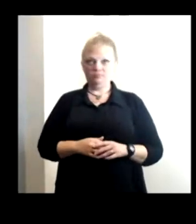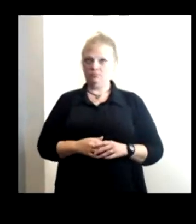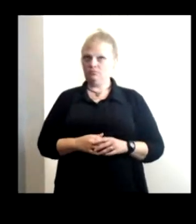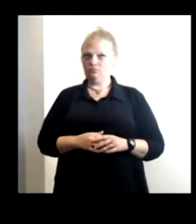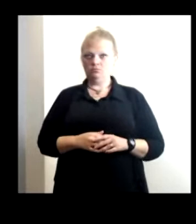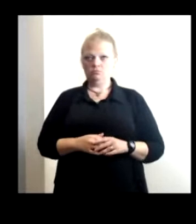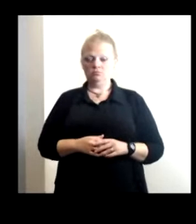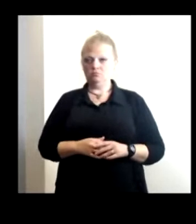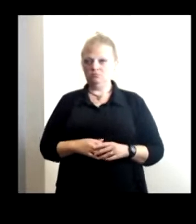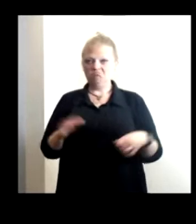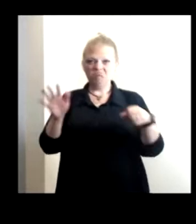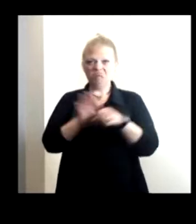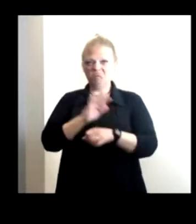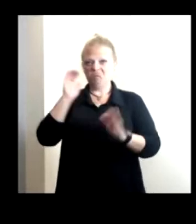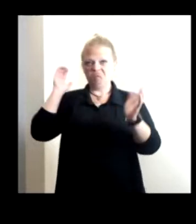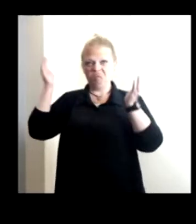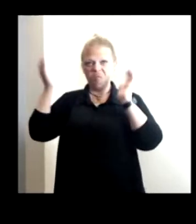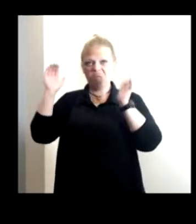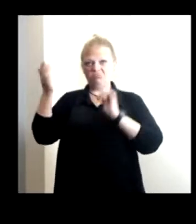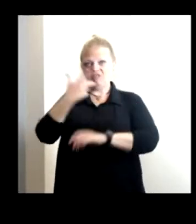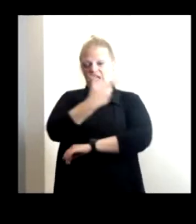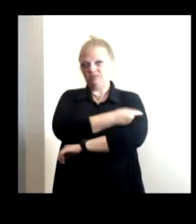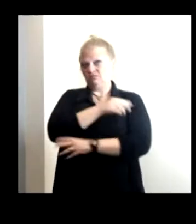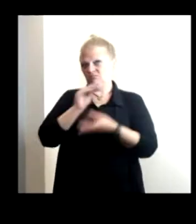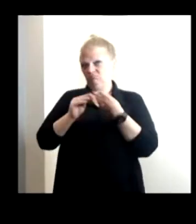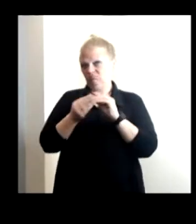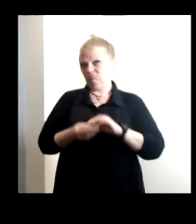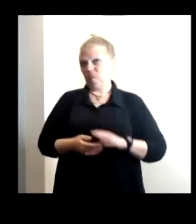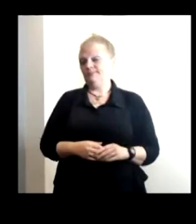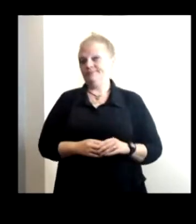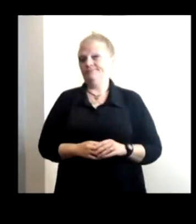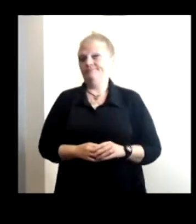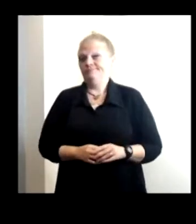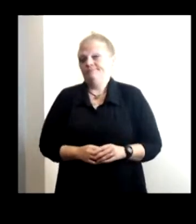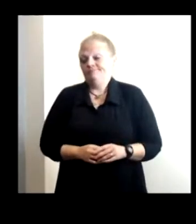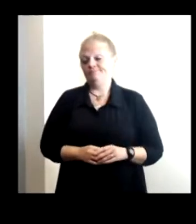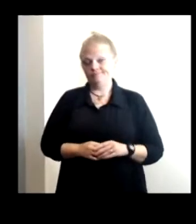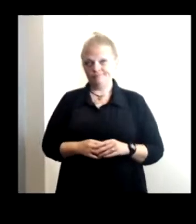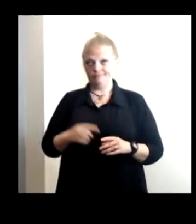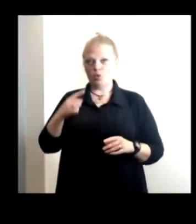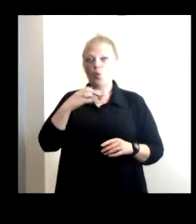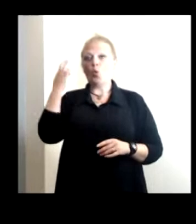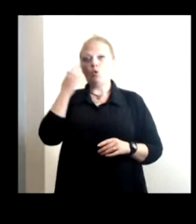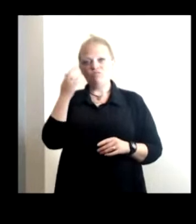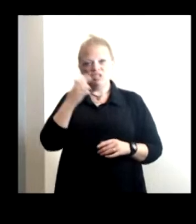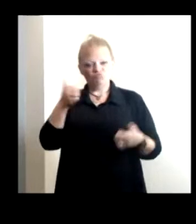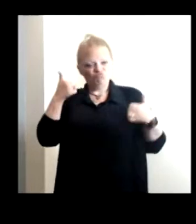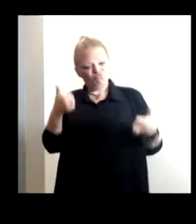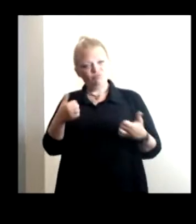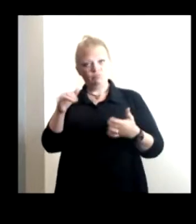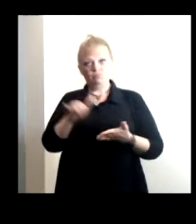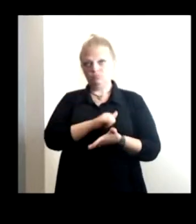a complete comparison of vaccination rates and say the reason it's good in New York,